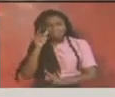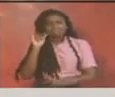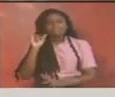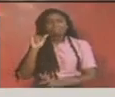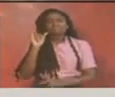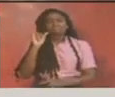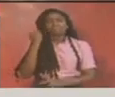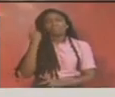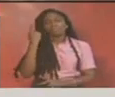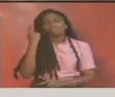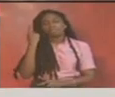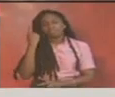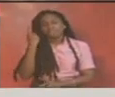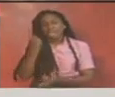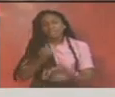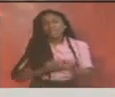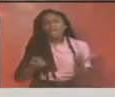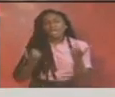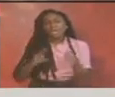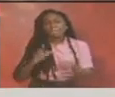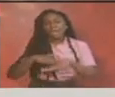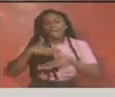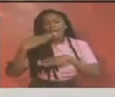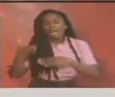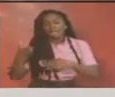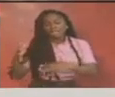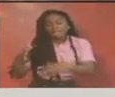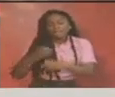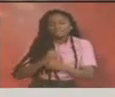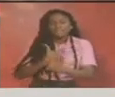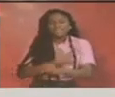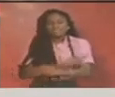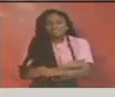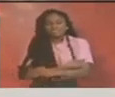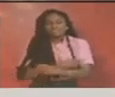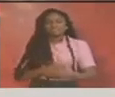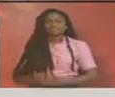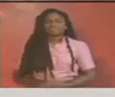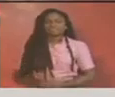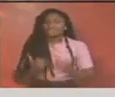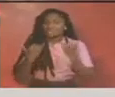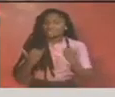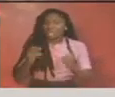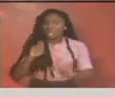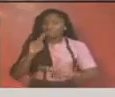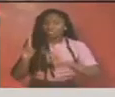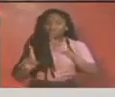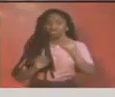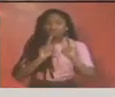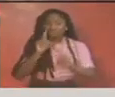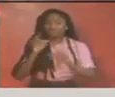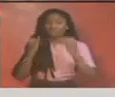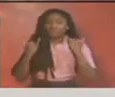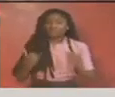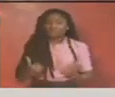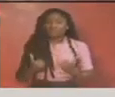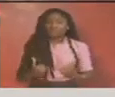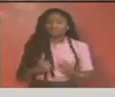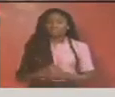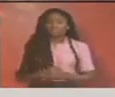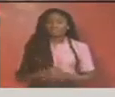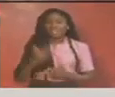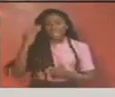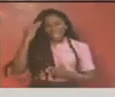the vaccine is received. We go into the question and answer segment. Media representatives, I think you know this, but it